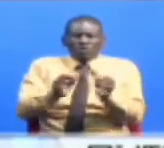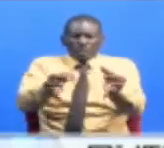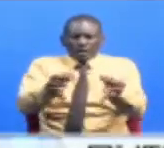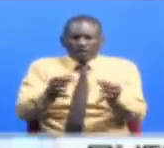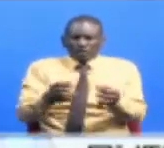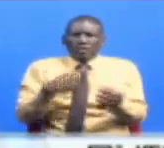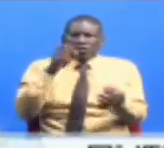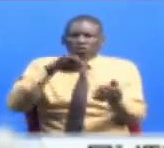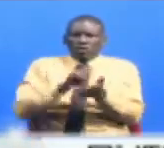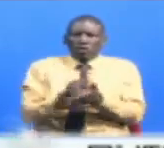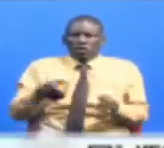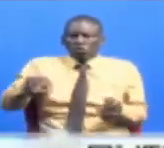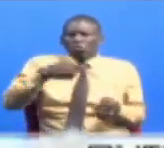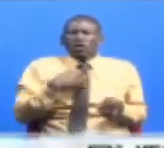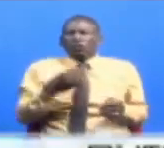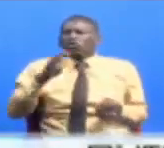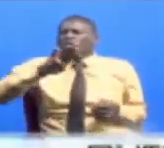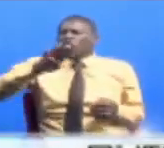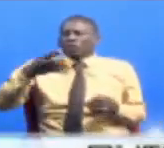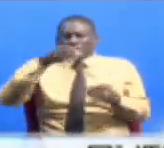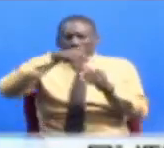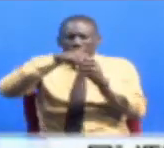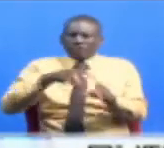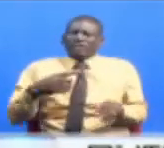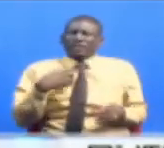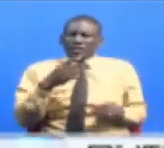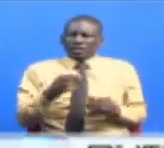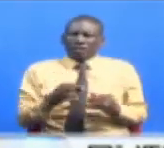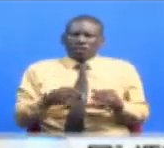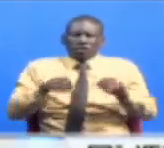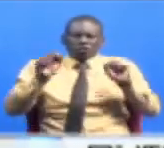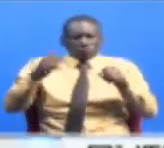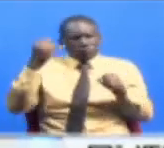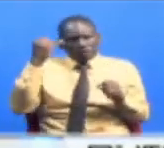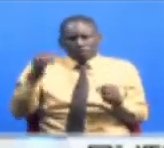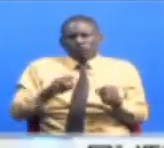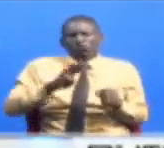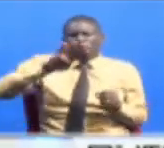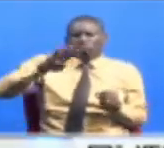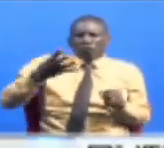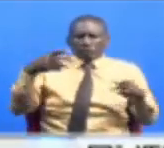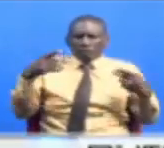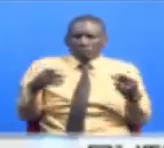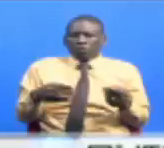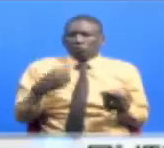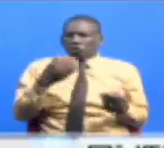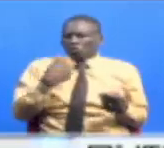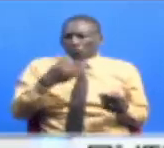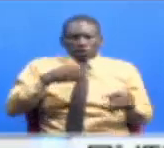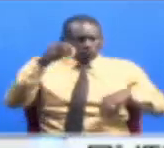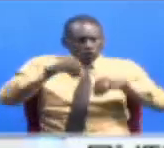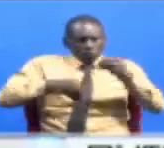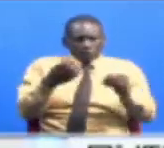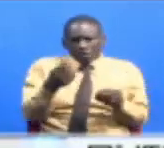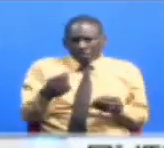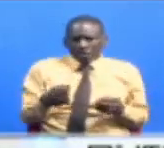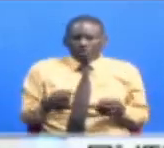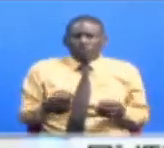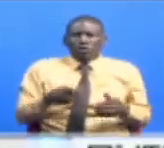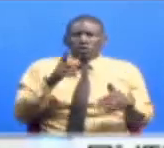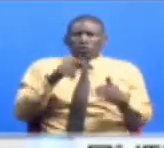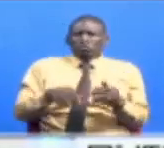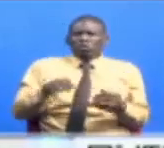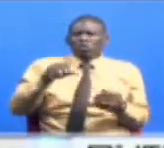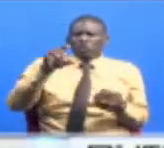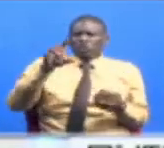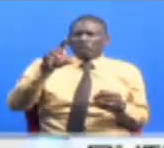say we are 4,000 investors. You can imagine 4,000 people who have put in their money, what Edwin